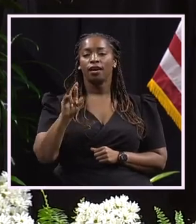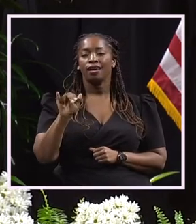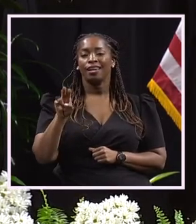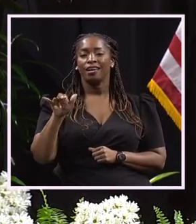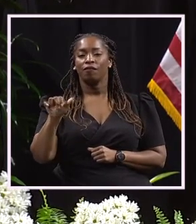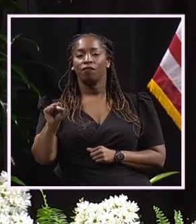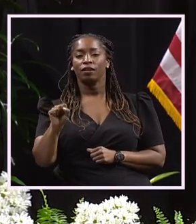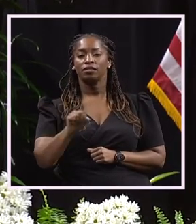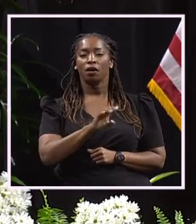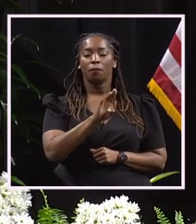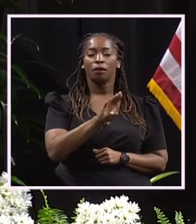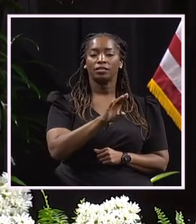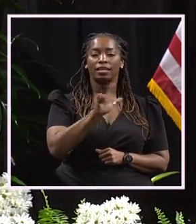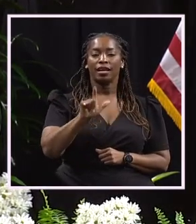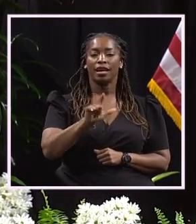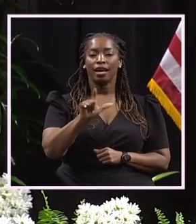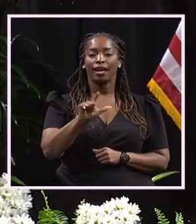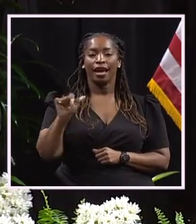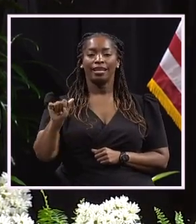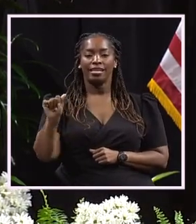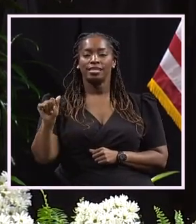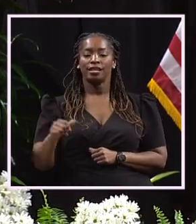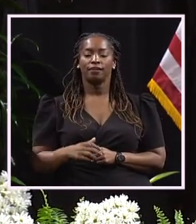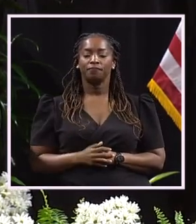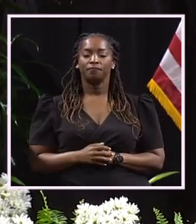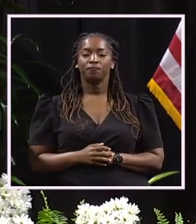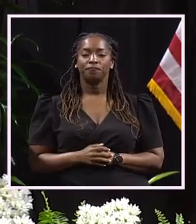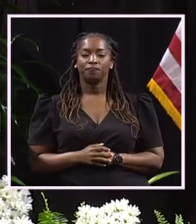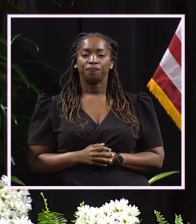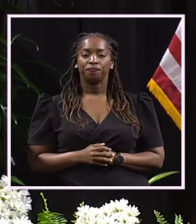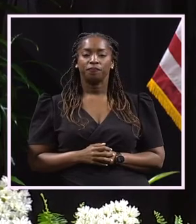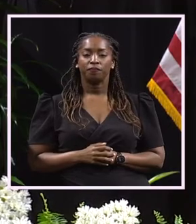Bryson L. Aguirre.